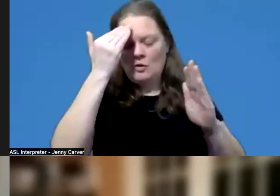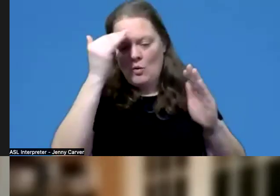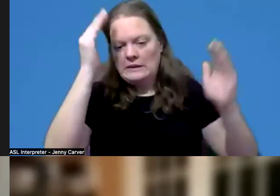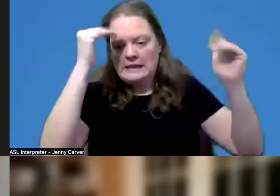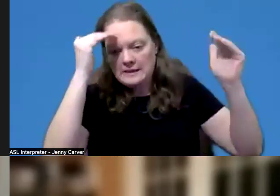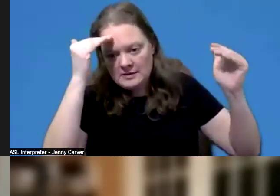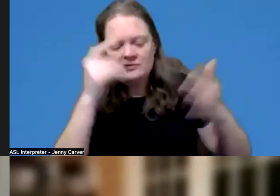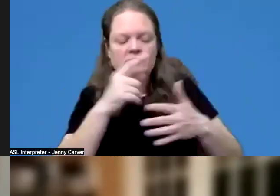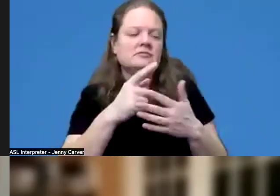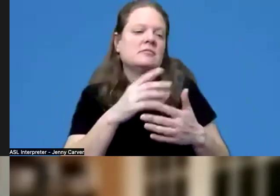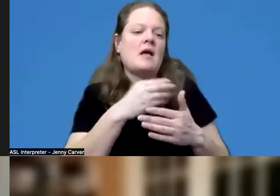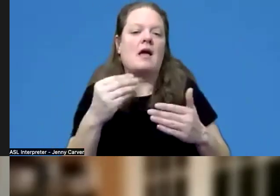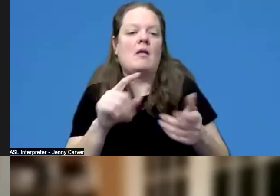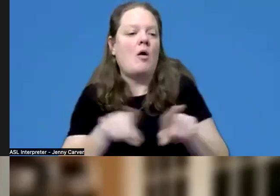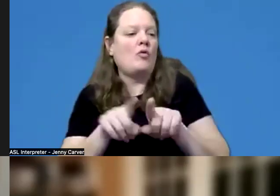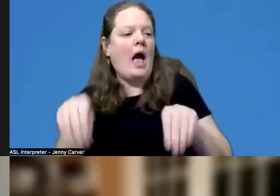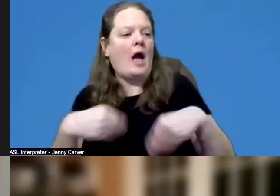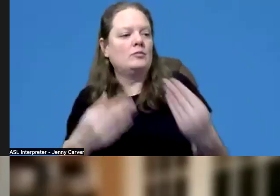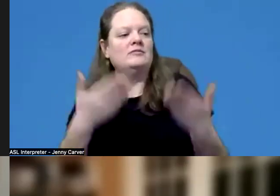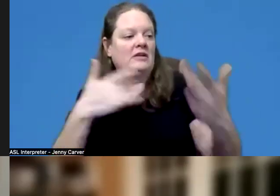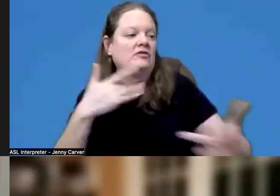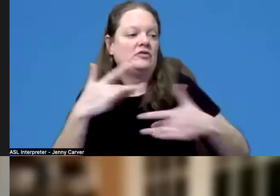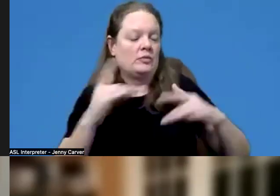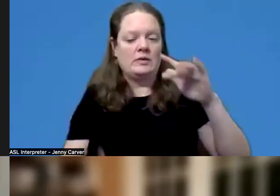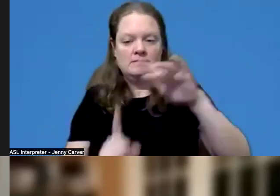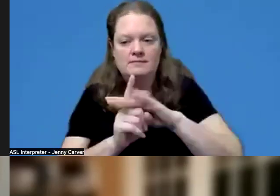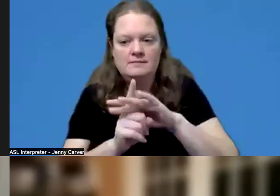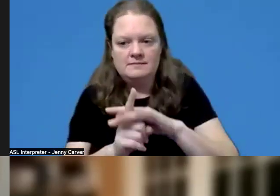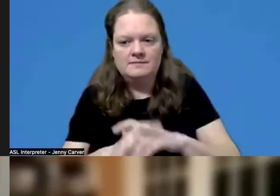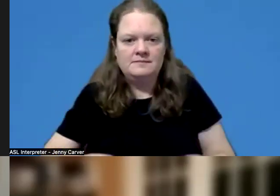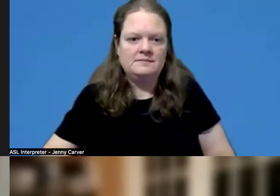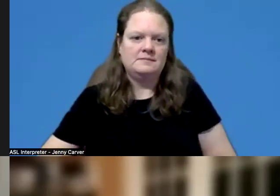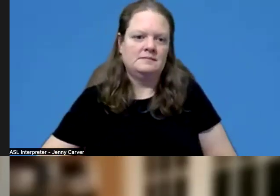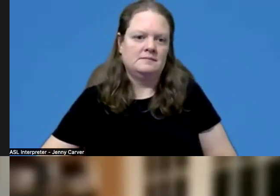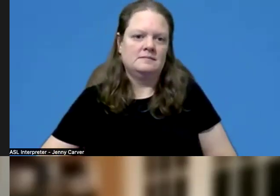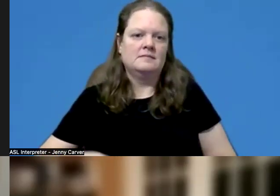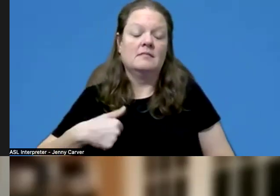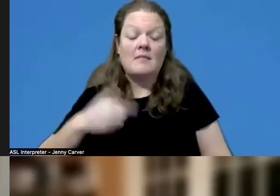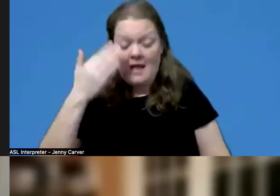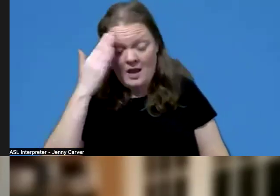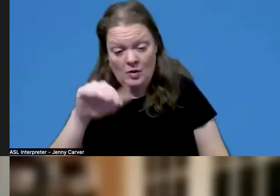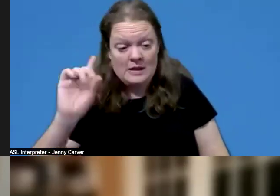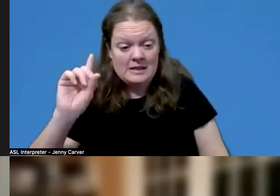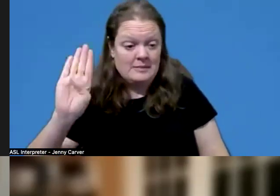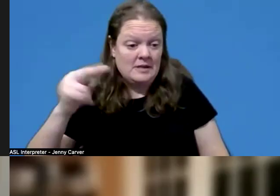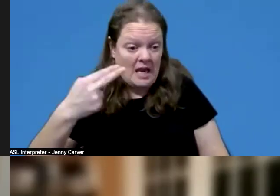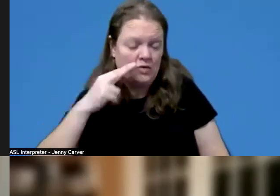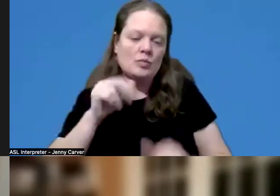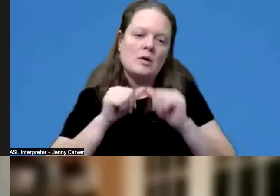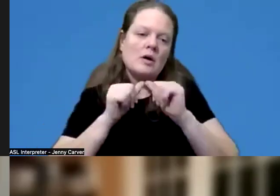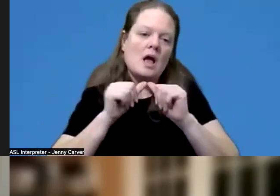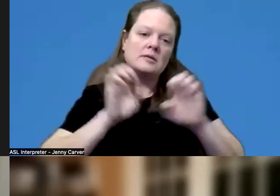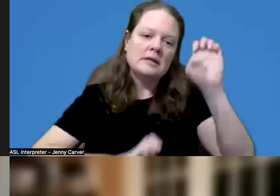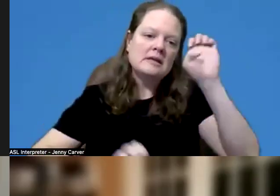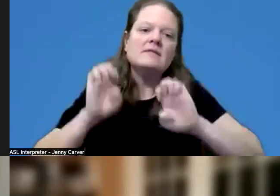and also how to raise concerns when they arise. And I know that DBH will constantly be